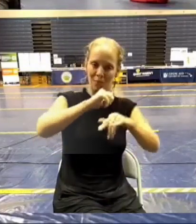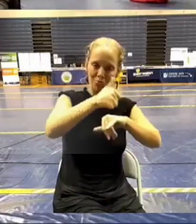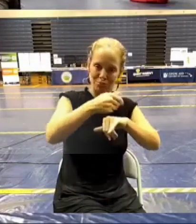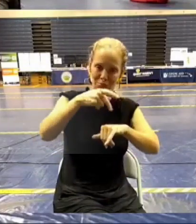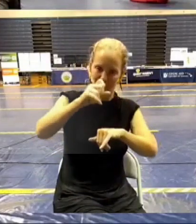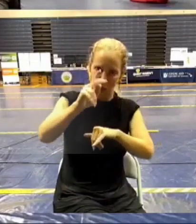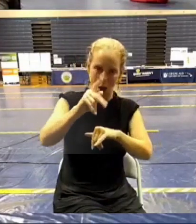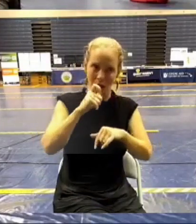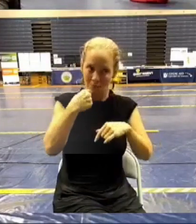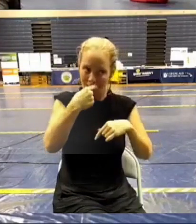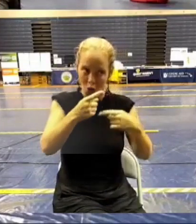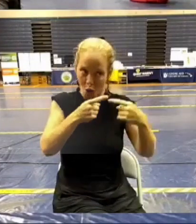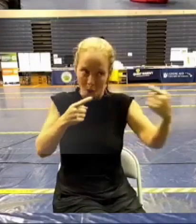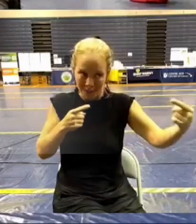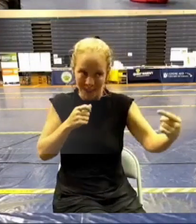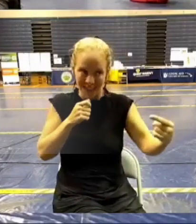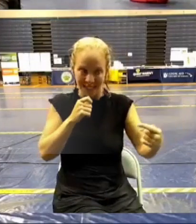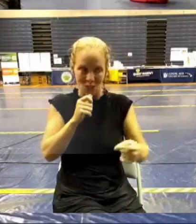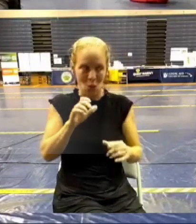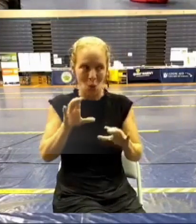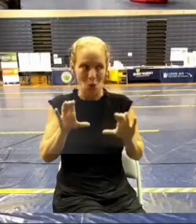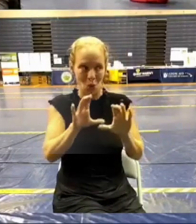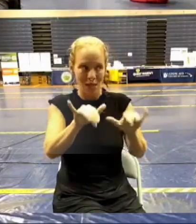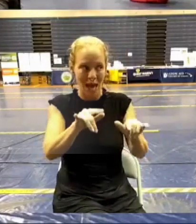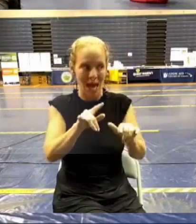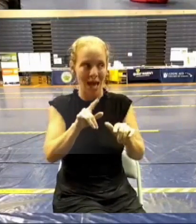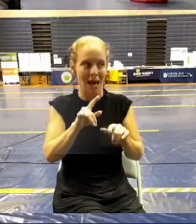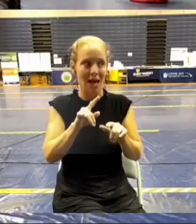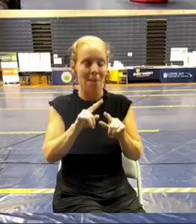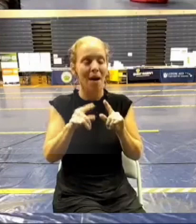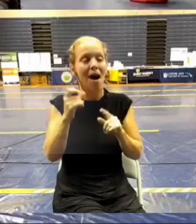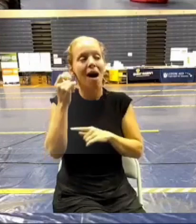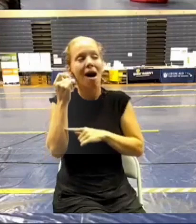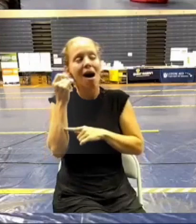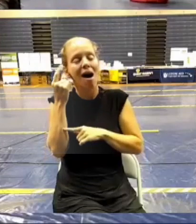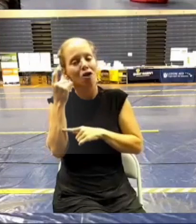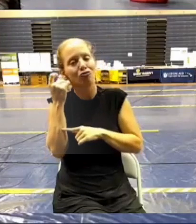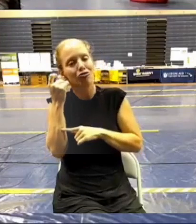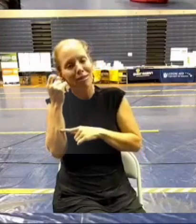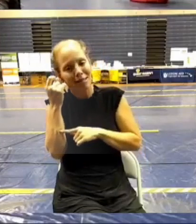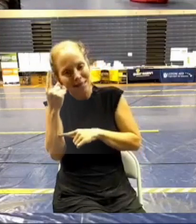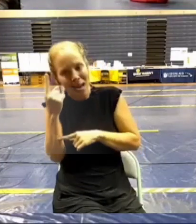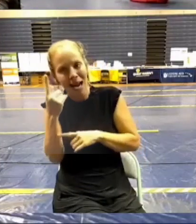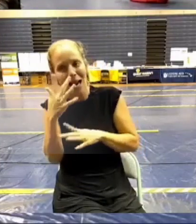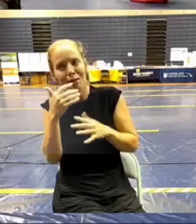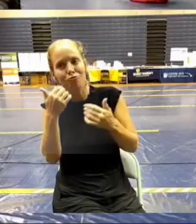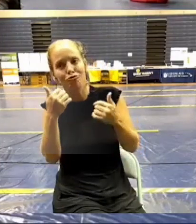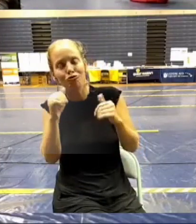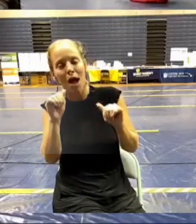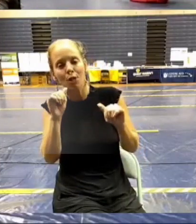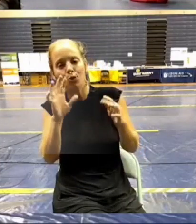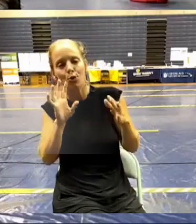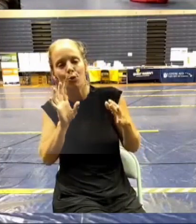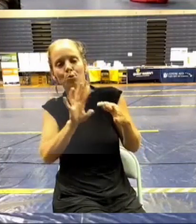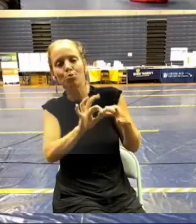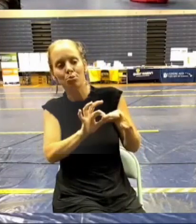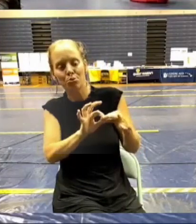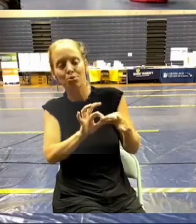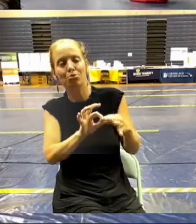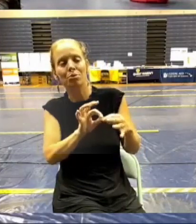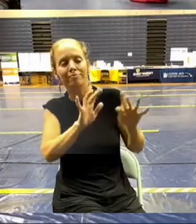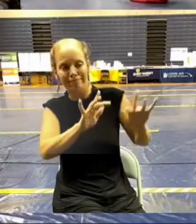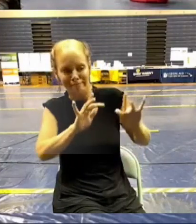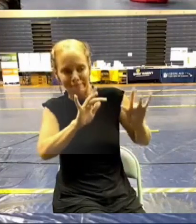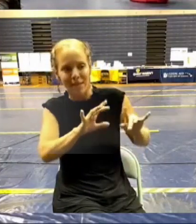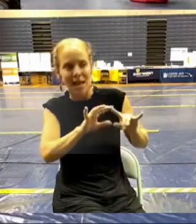park, because I'm telling you the opposite. Do not do that. But we do see what people are resorting to, and we're going to try to figure that out. Thank